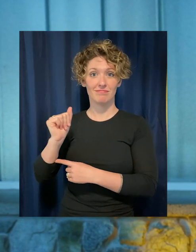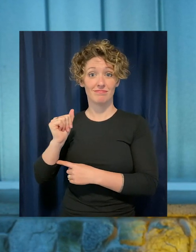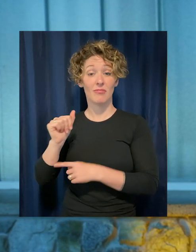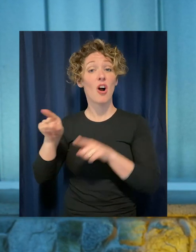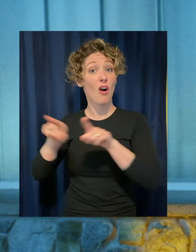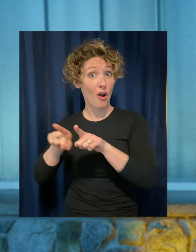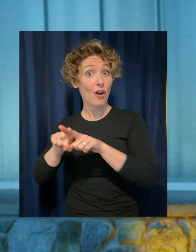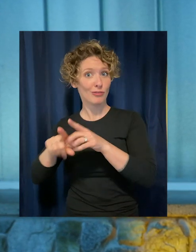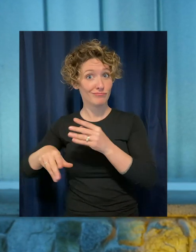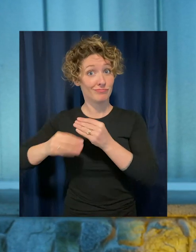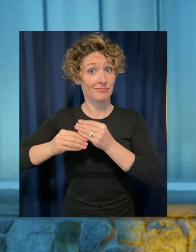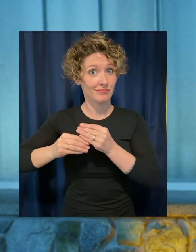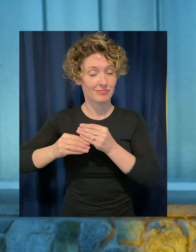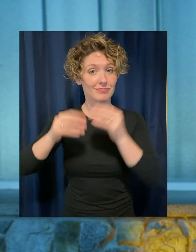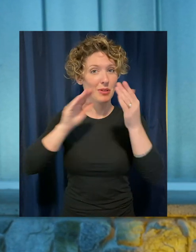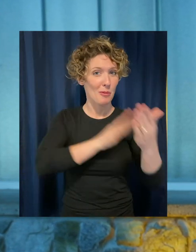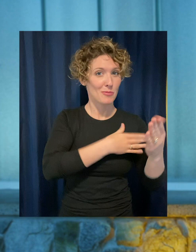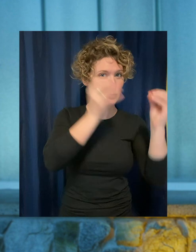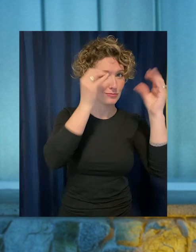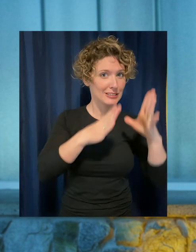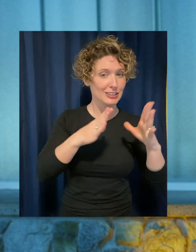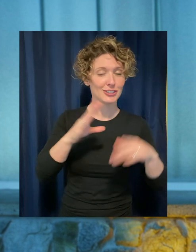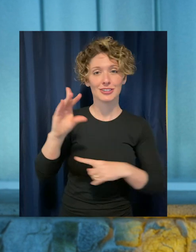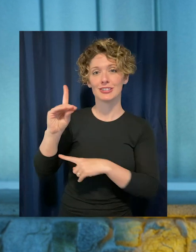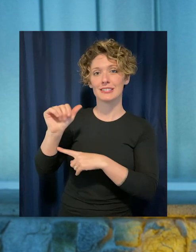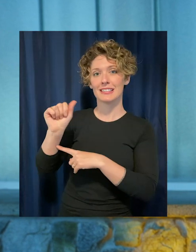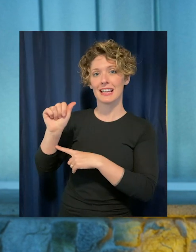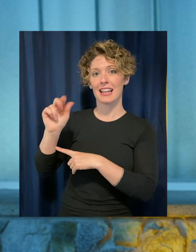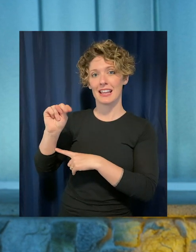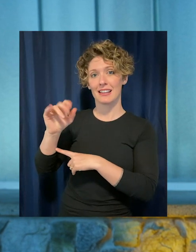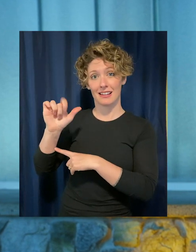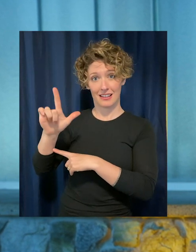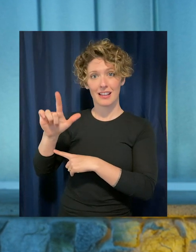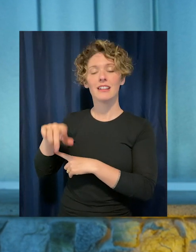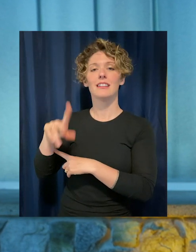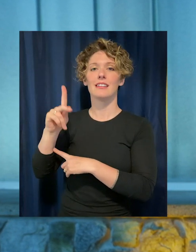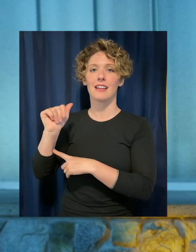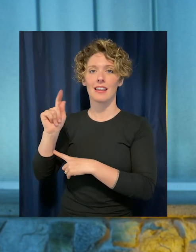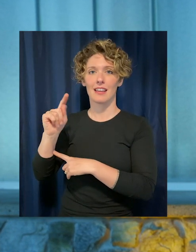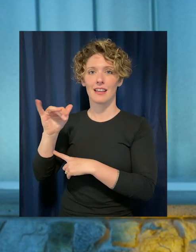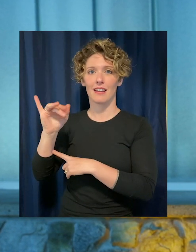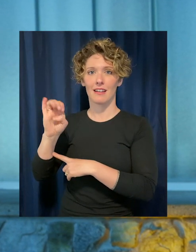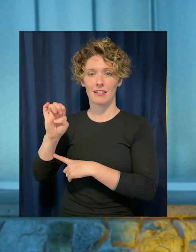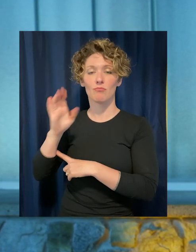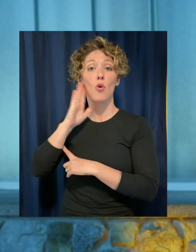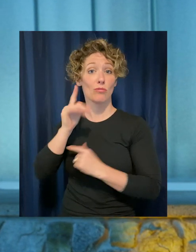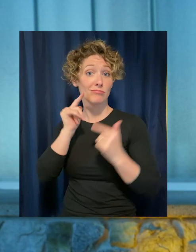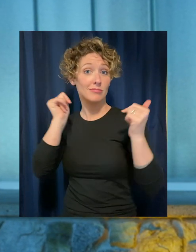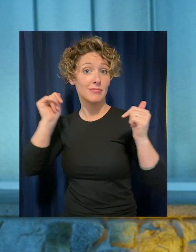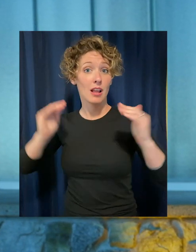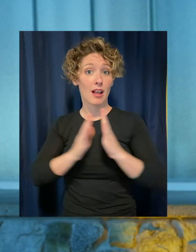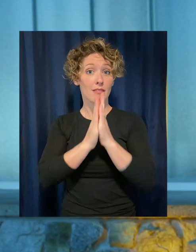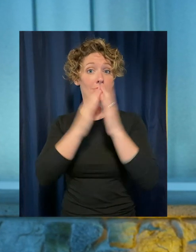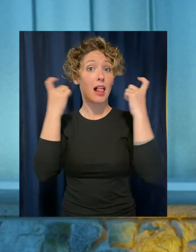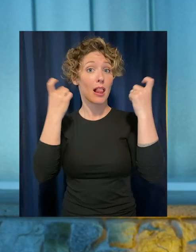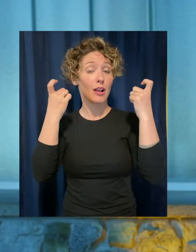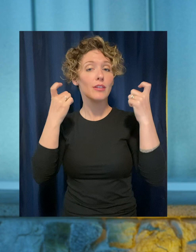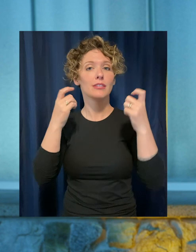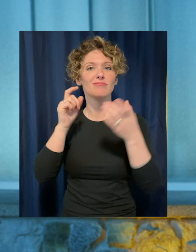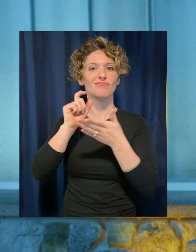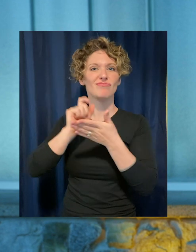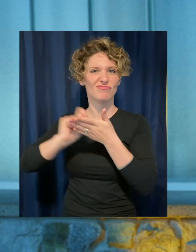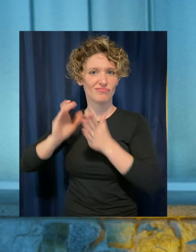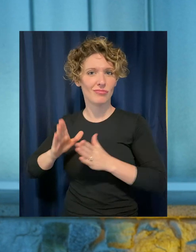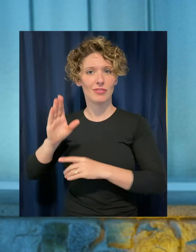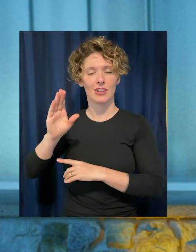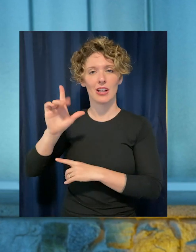teachers Danielle Islanian and Katie Heller to sing Hallelujah by Leonard Cohen. As they sing, if you received a rose